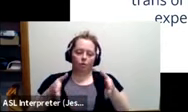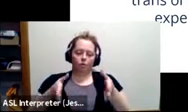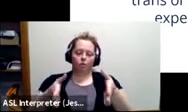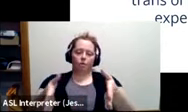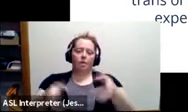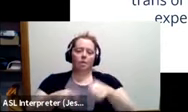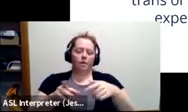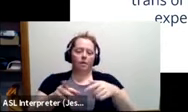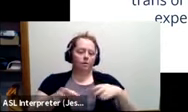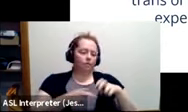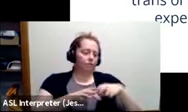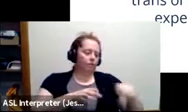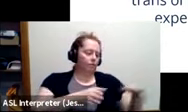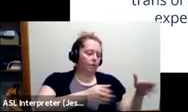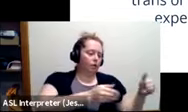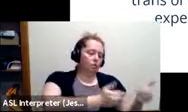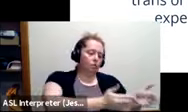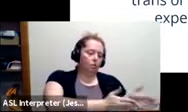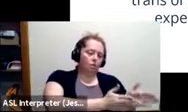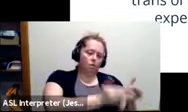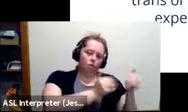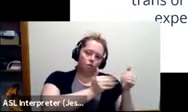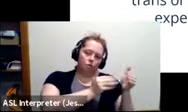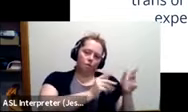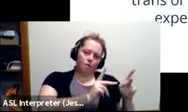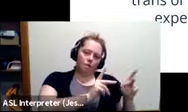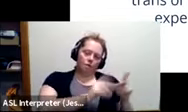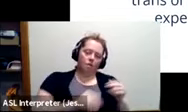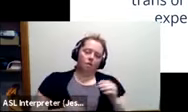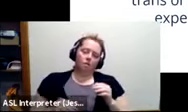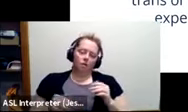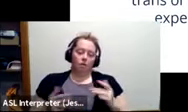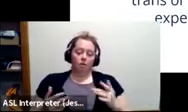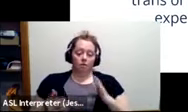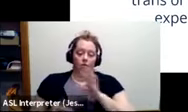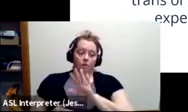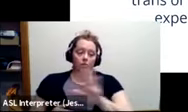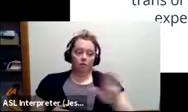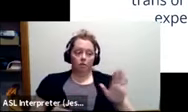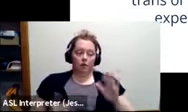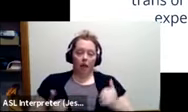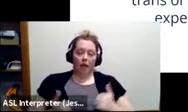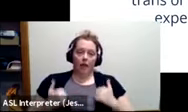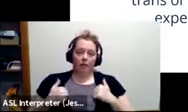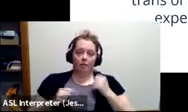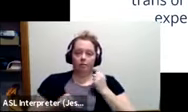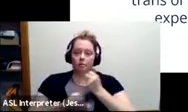trans and non-binary people exist within every marginalized community.